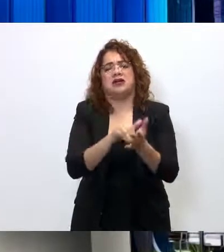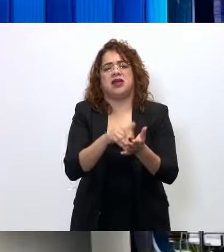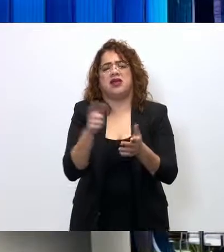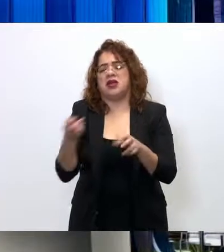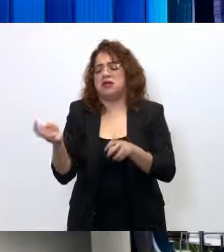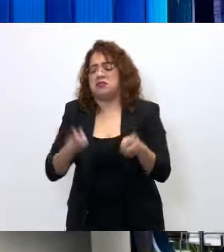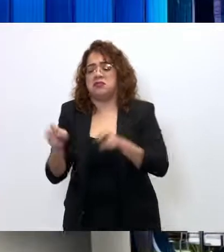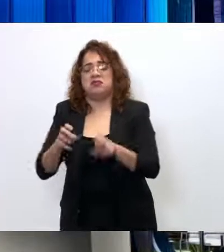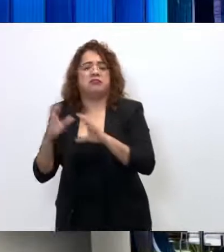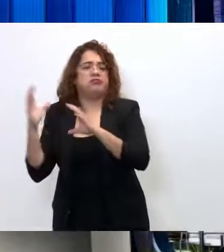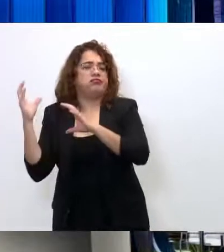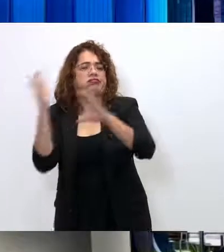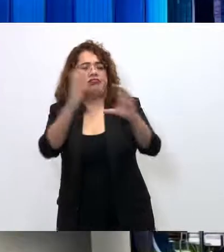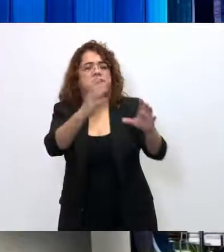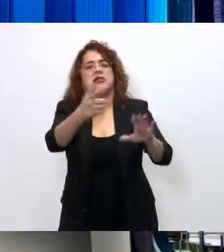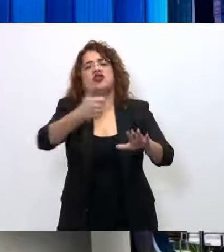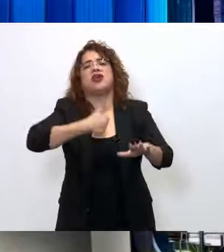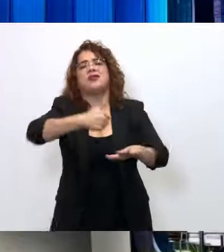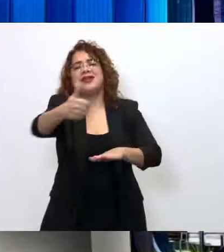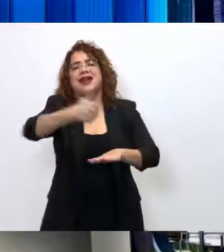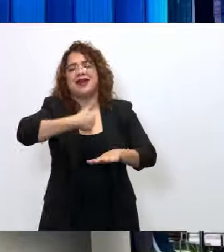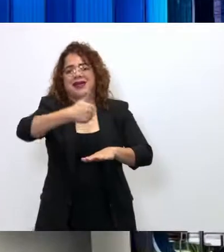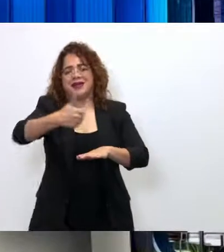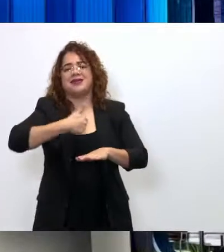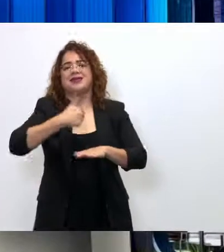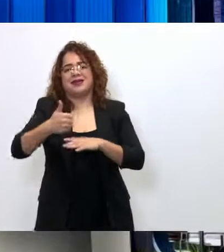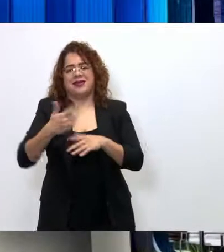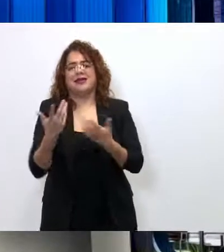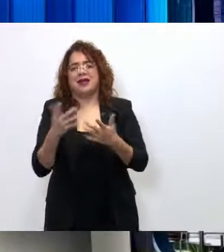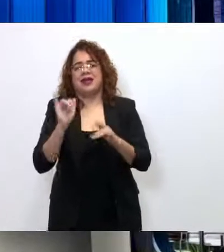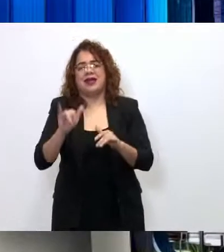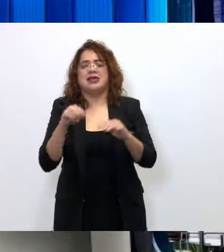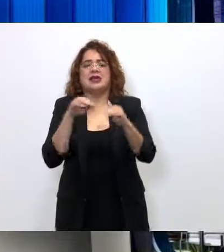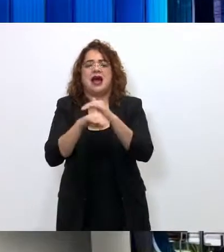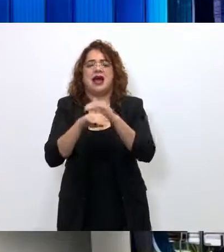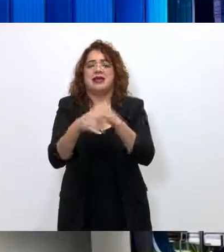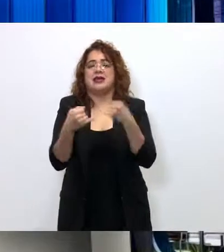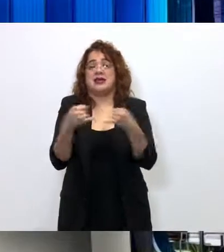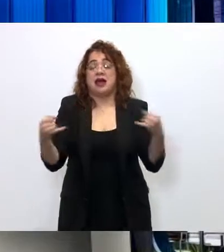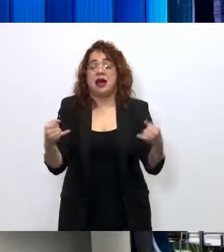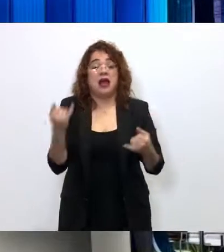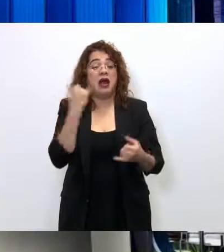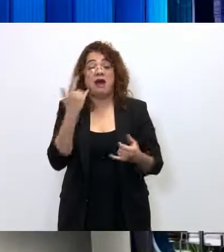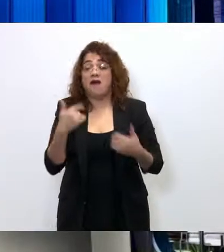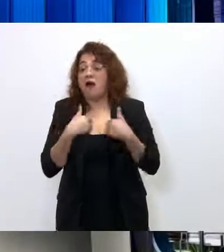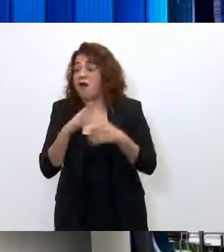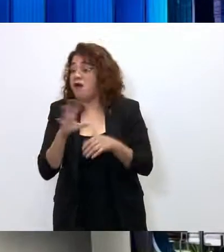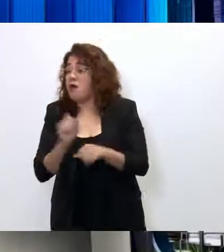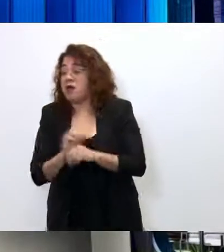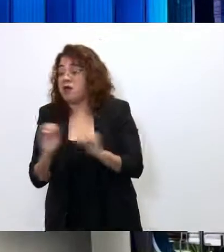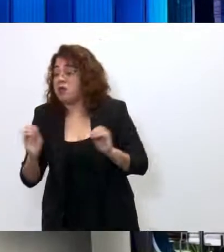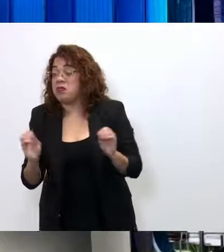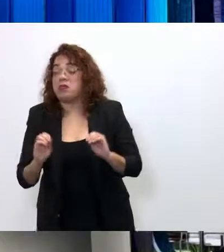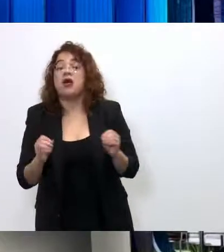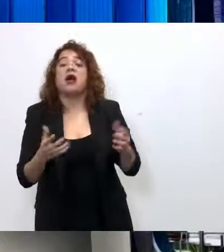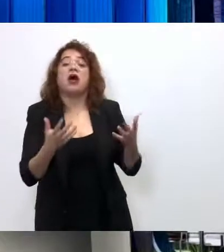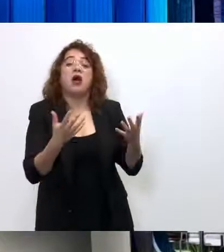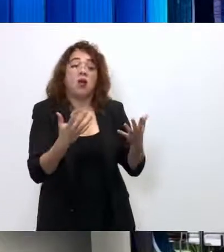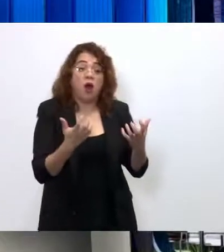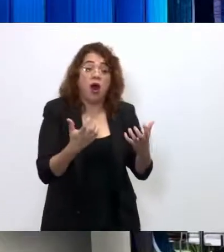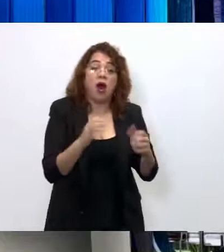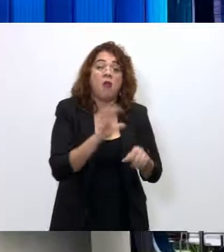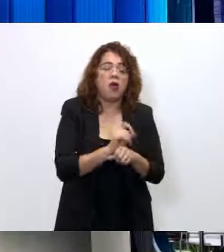sort of specific access line for whether they have appointments or no appointments, and to be able to support them in making appointments as